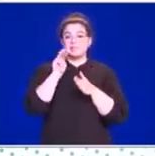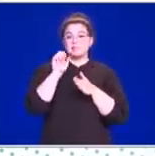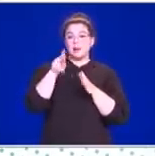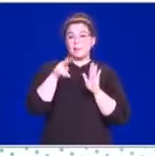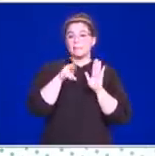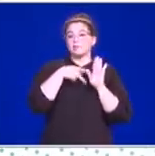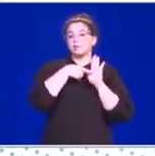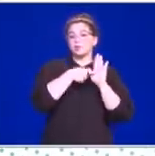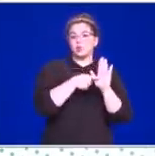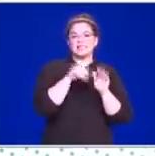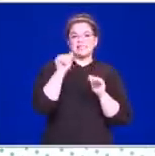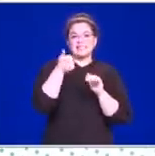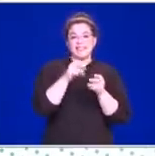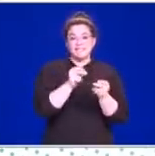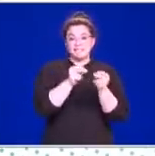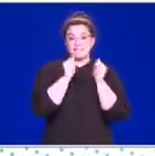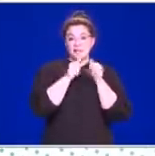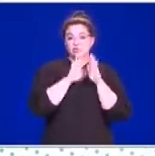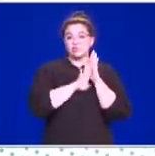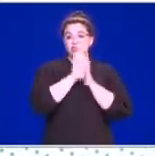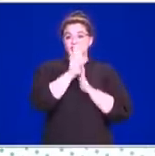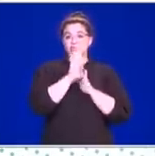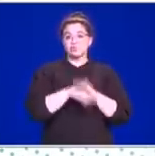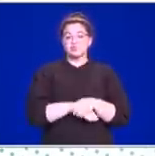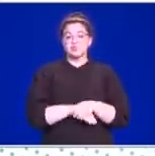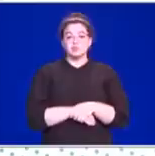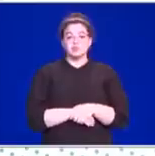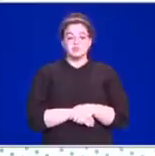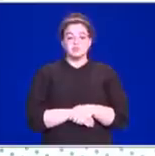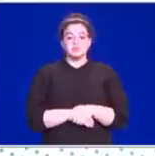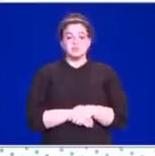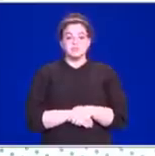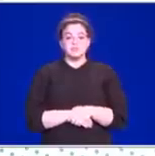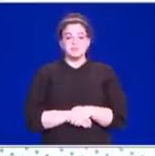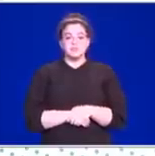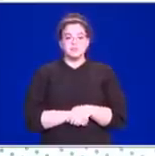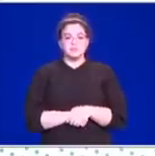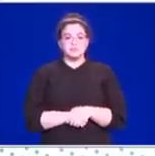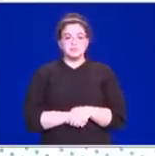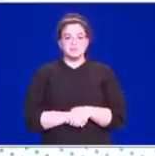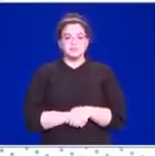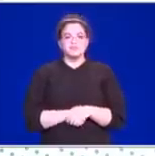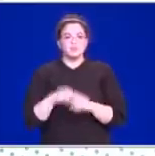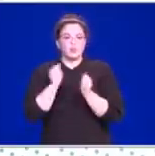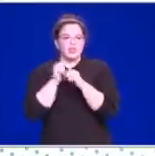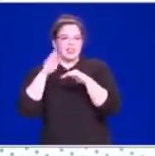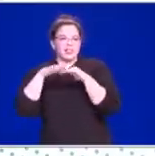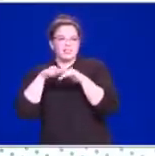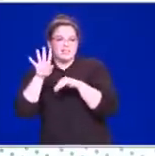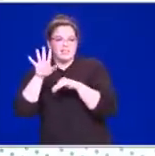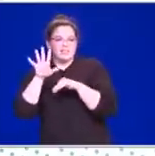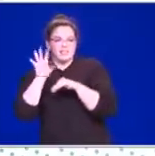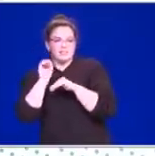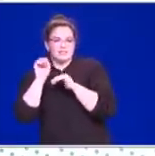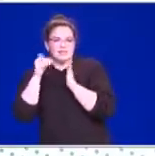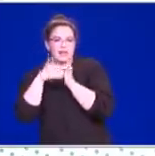fastest growing cities in percentage terms this decade, among those that had at least 50,000 people in 2010.